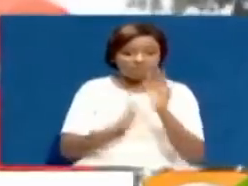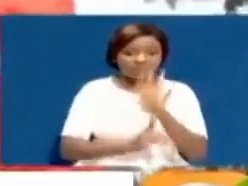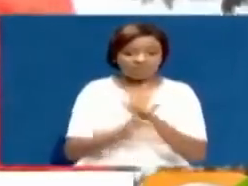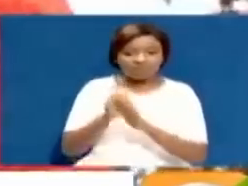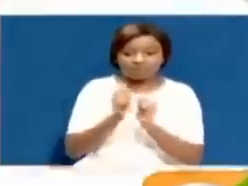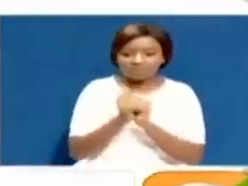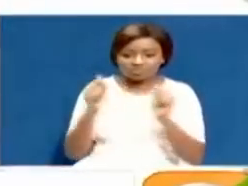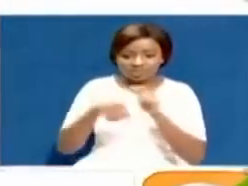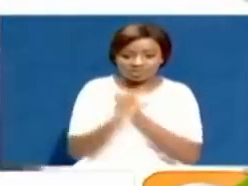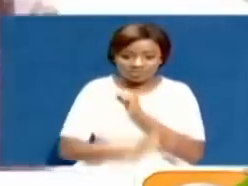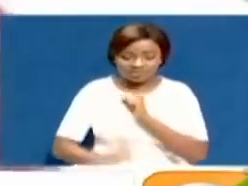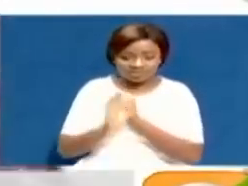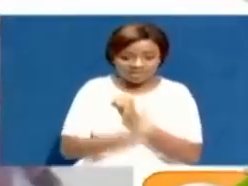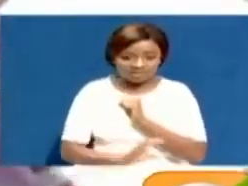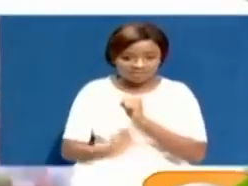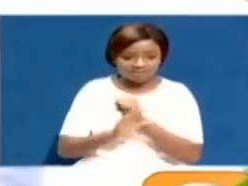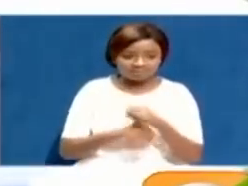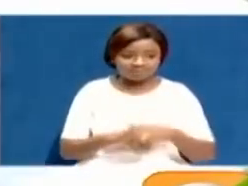the country.